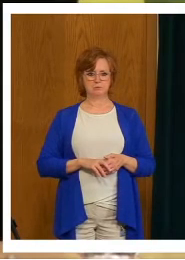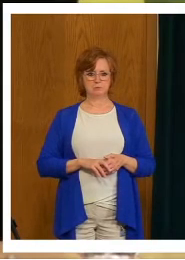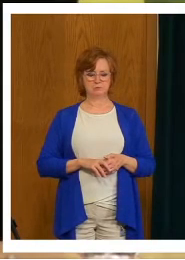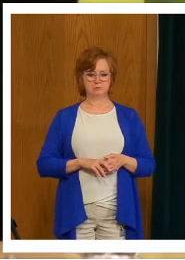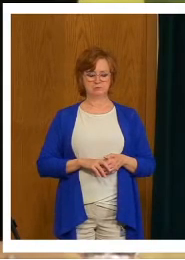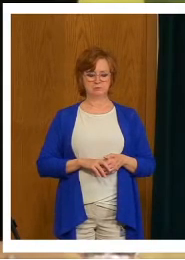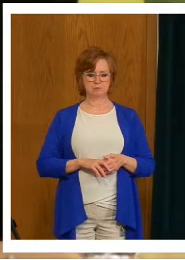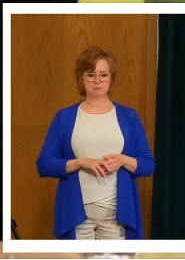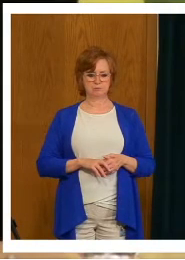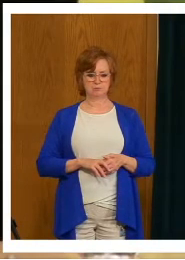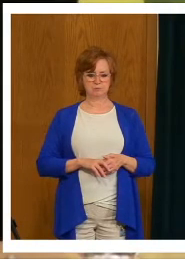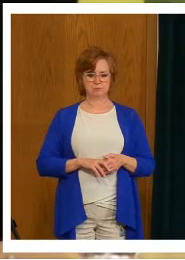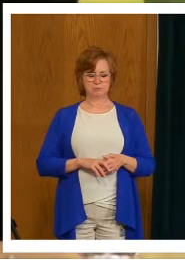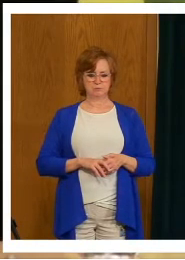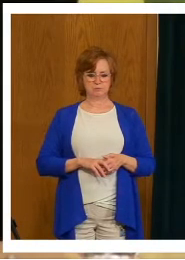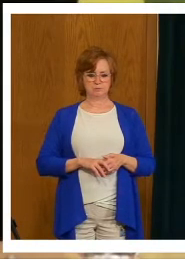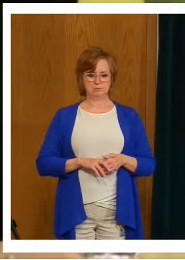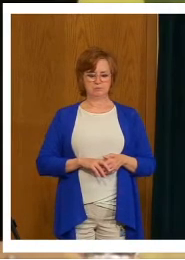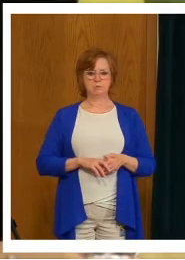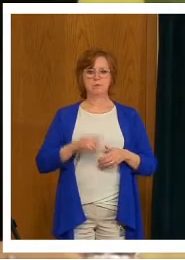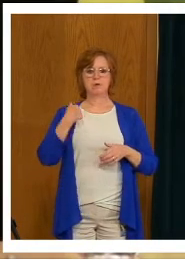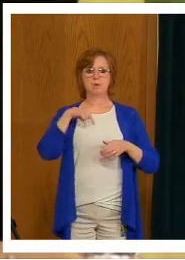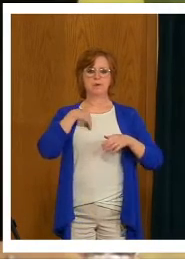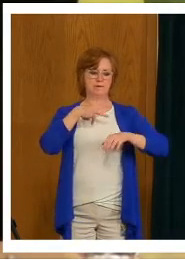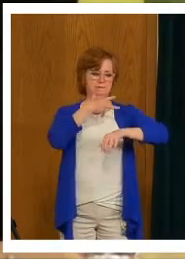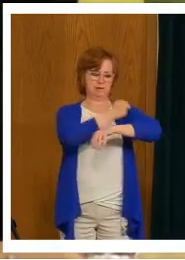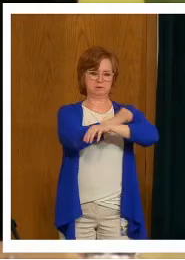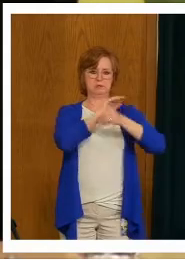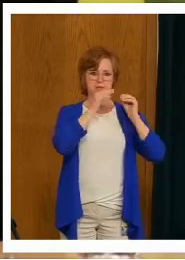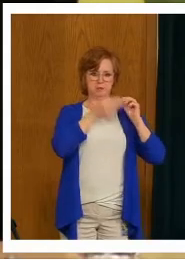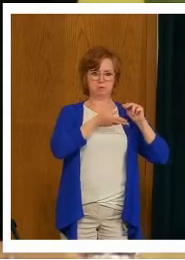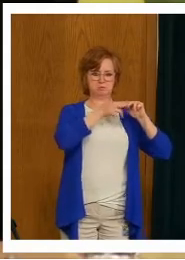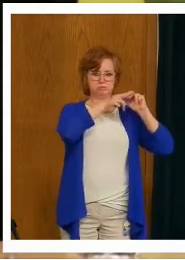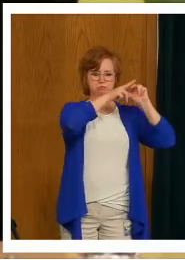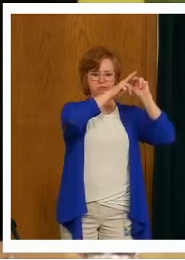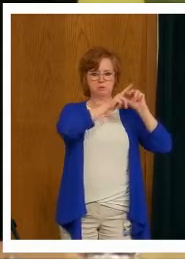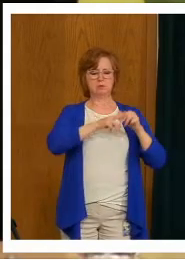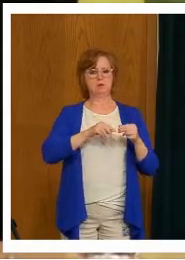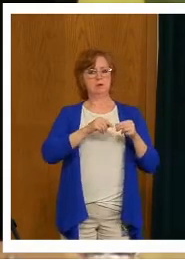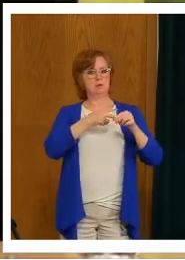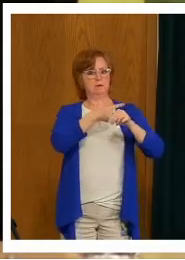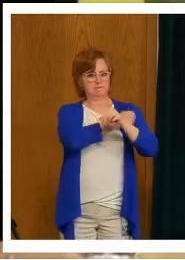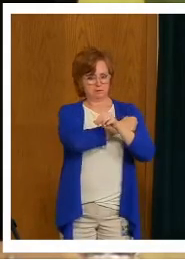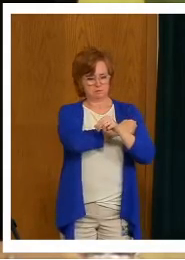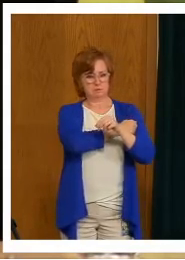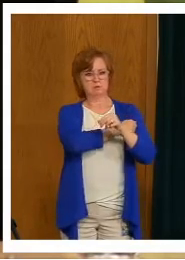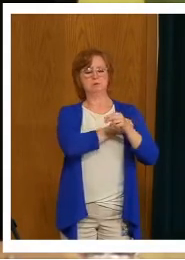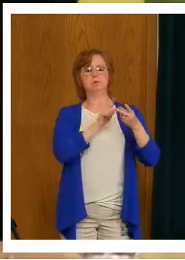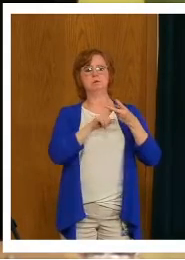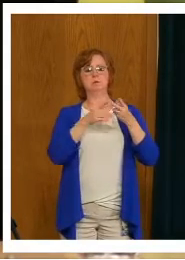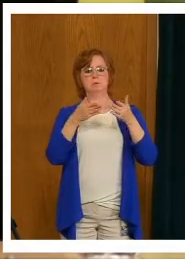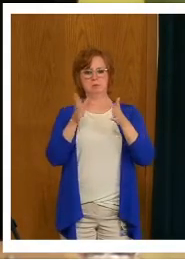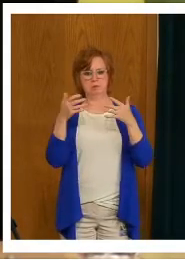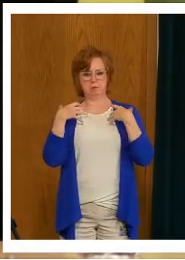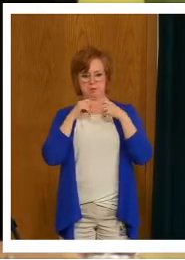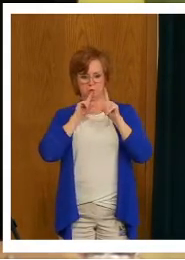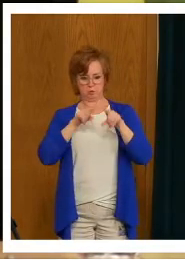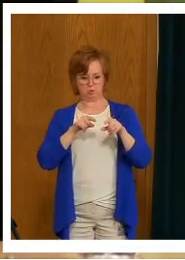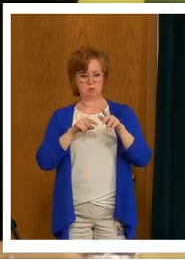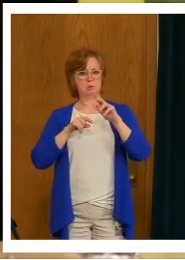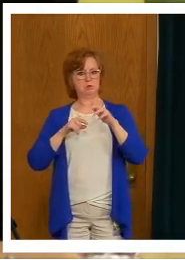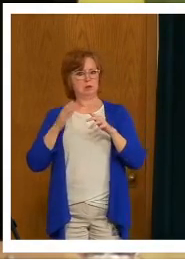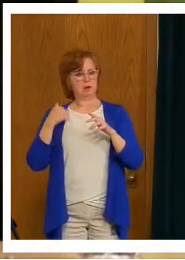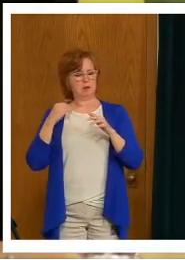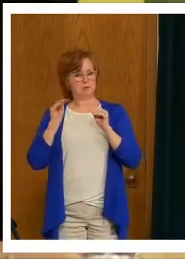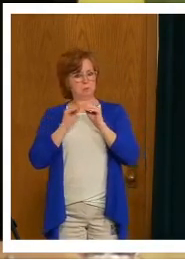and they continue to increase, in addition to vaccination and other health measures, is there any plan for the province to add